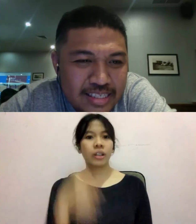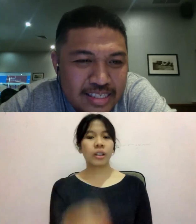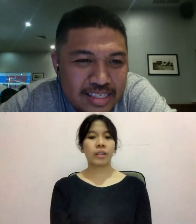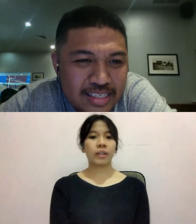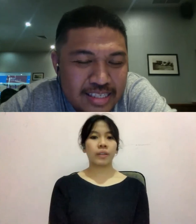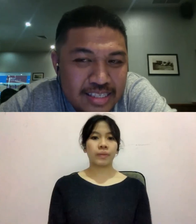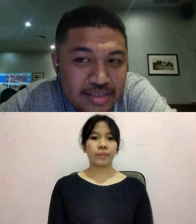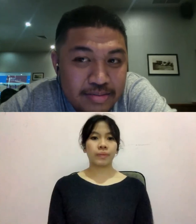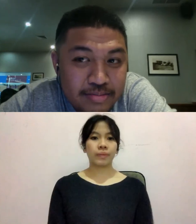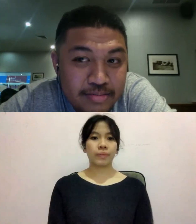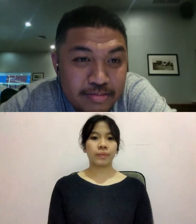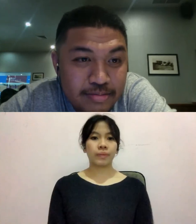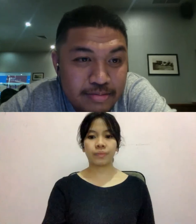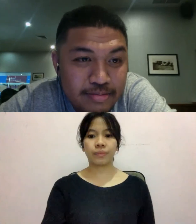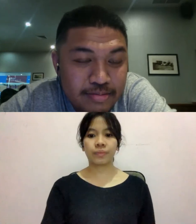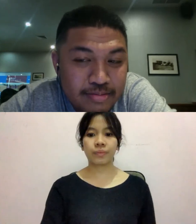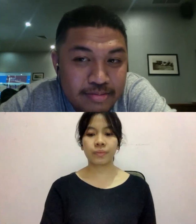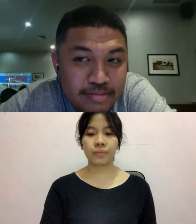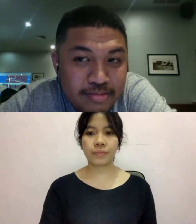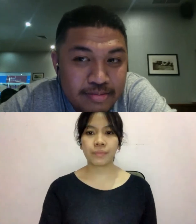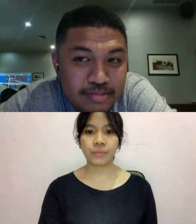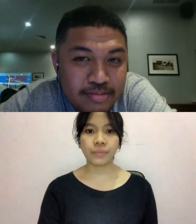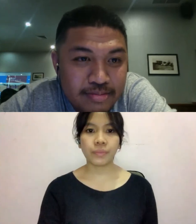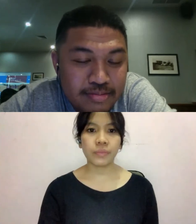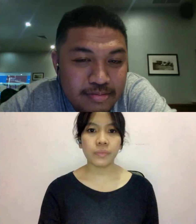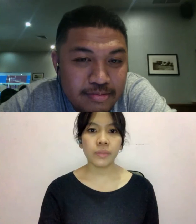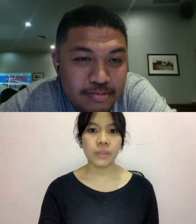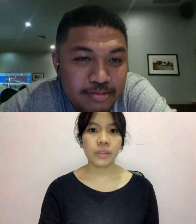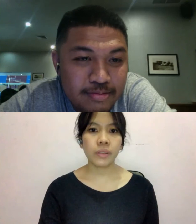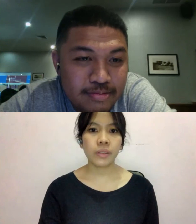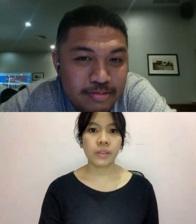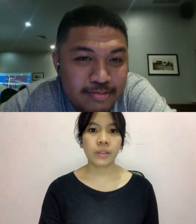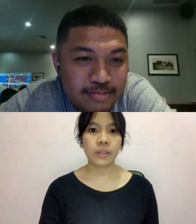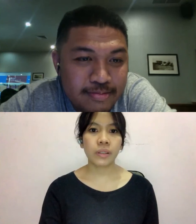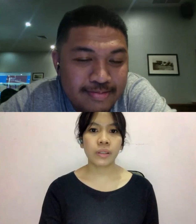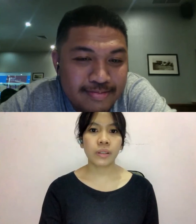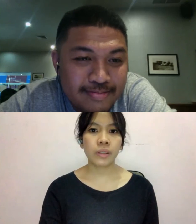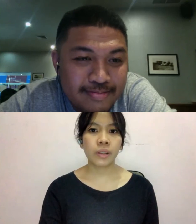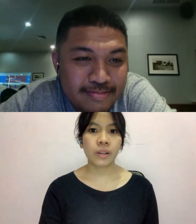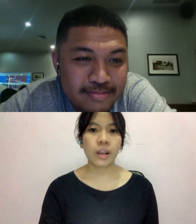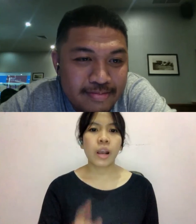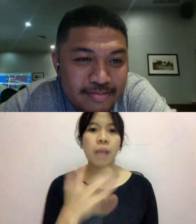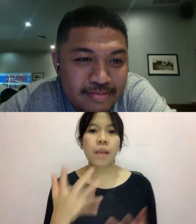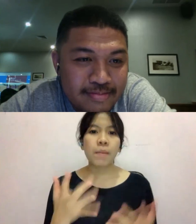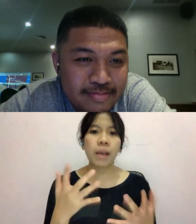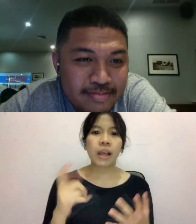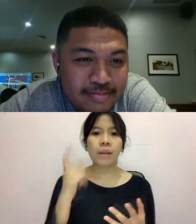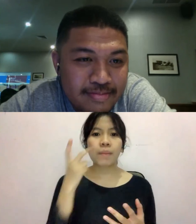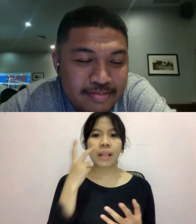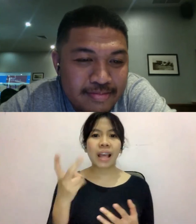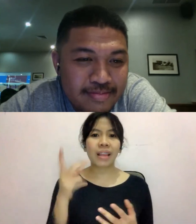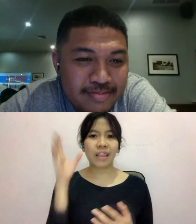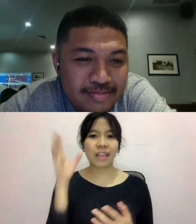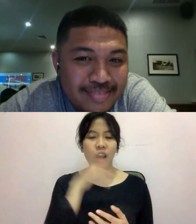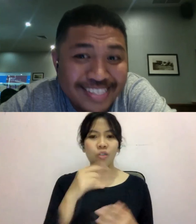Indonesia can fully accept the queer community, since film screenings about queer films are still banned a lot